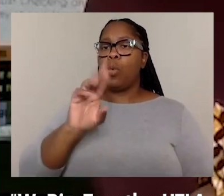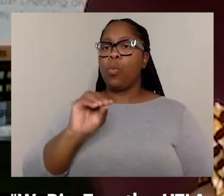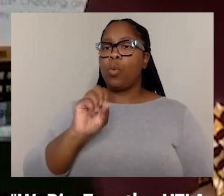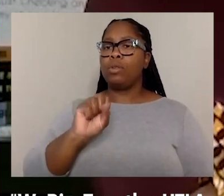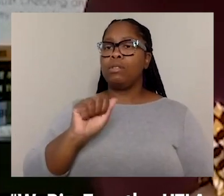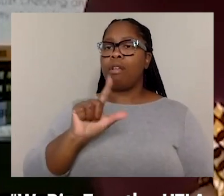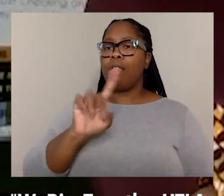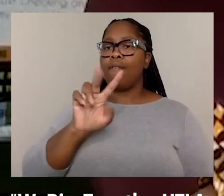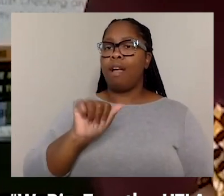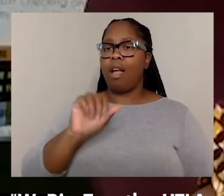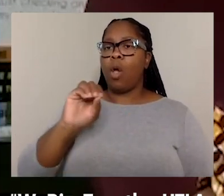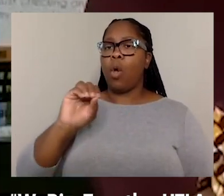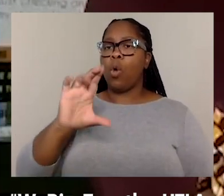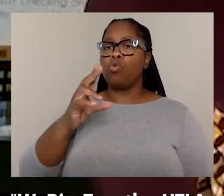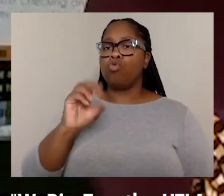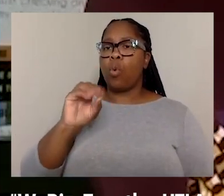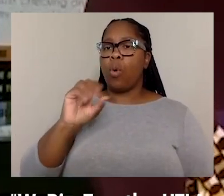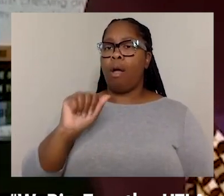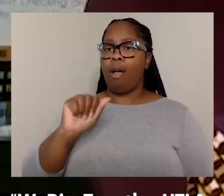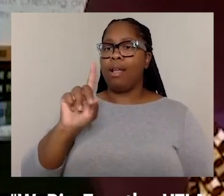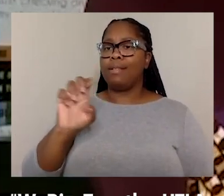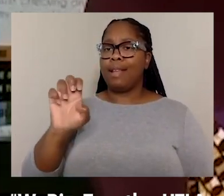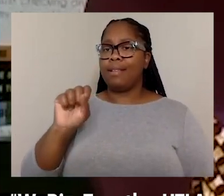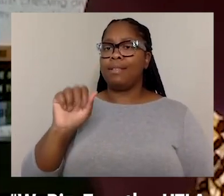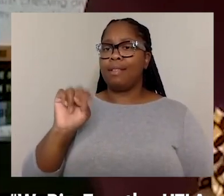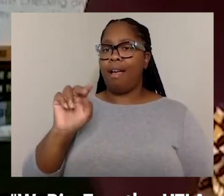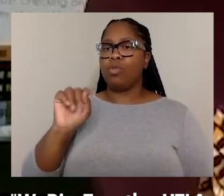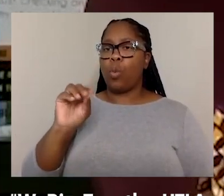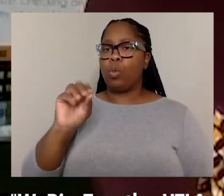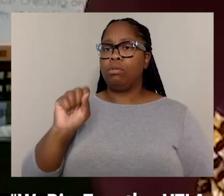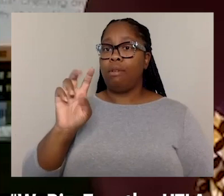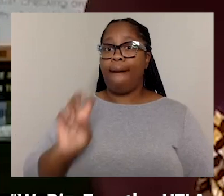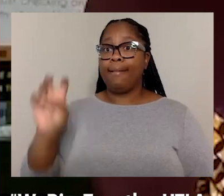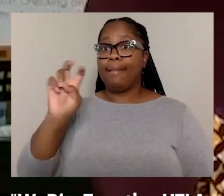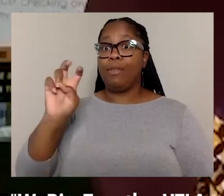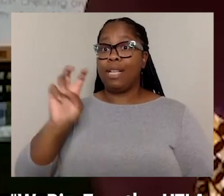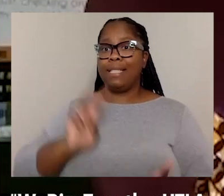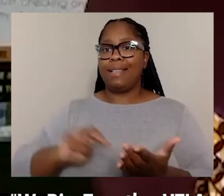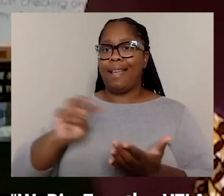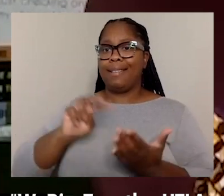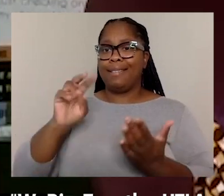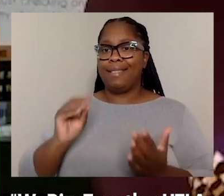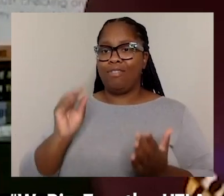Rosalva Ochoa de Santos, itinerant dance teacher.